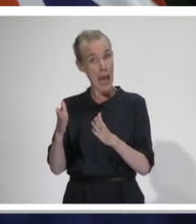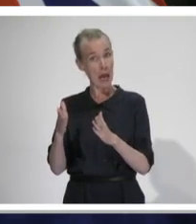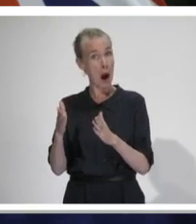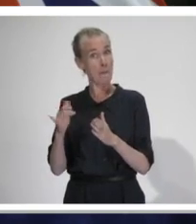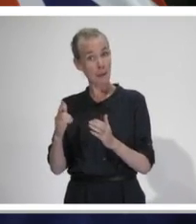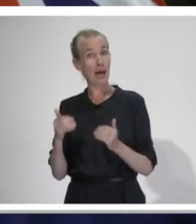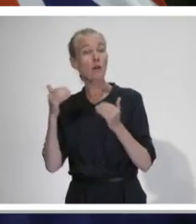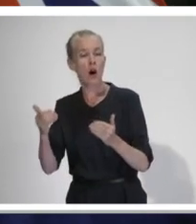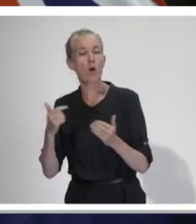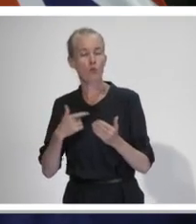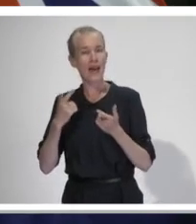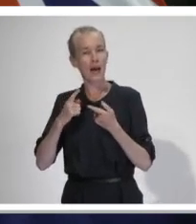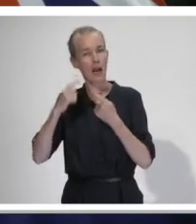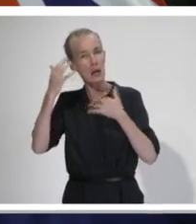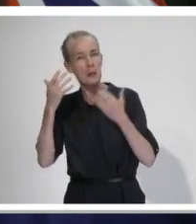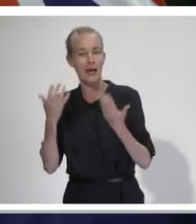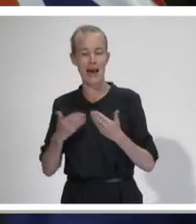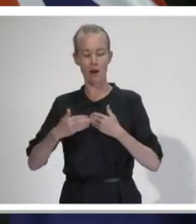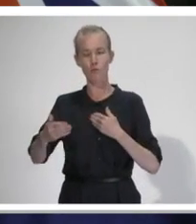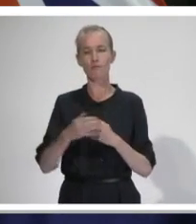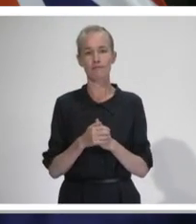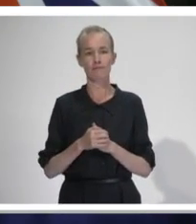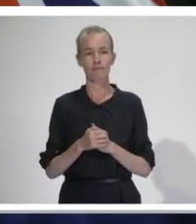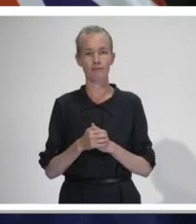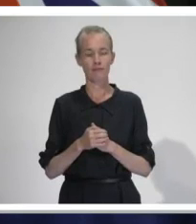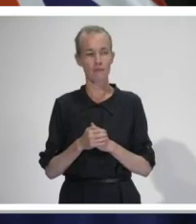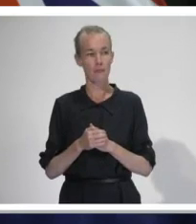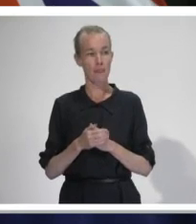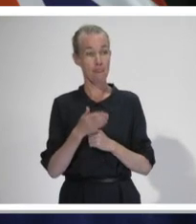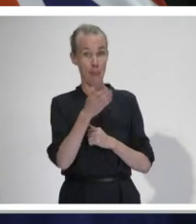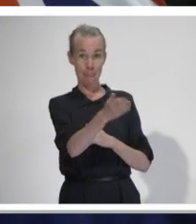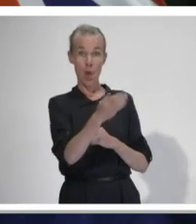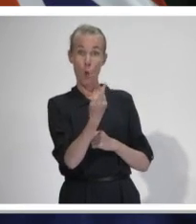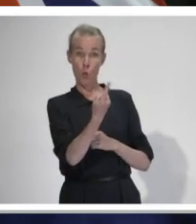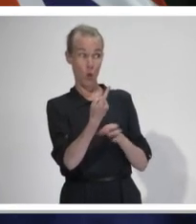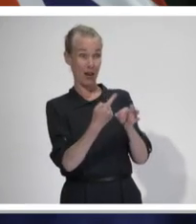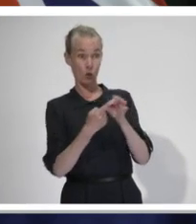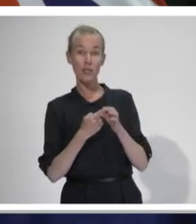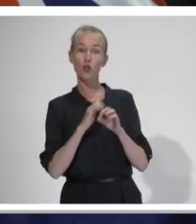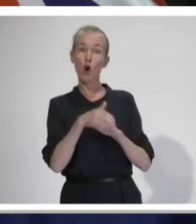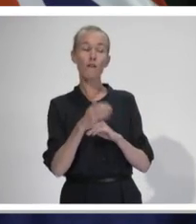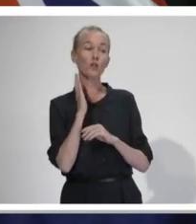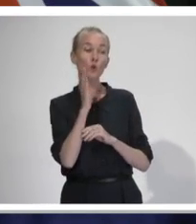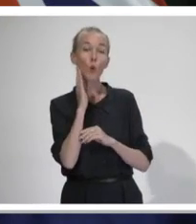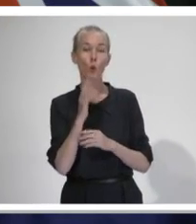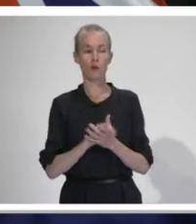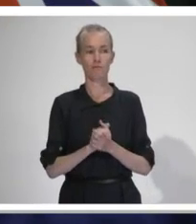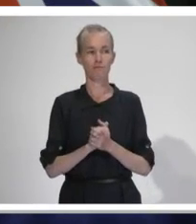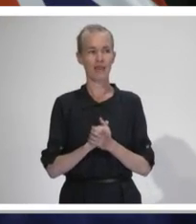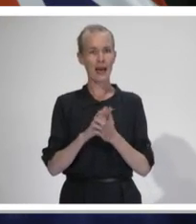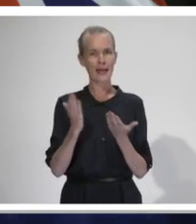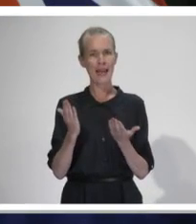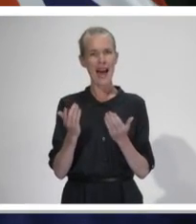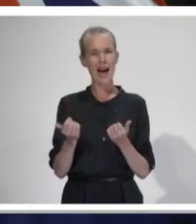come into early next week. To May, actually. Minister, can I just ask a question on schools? A lot of principals and teachers are upset that they